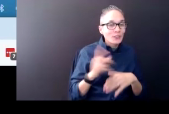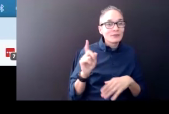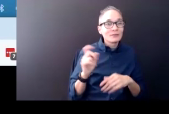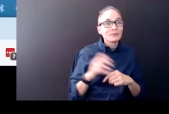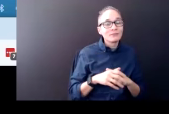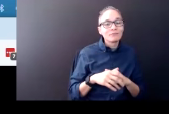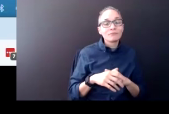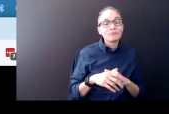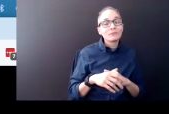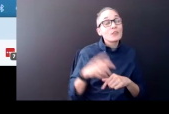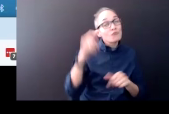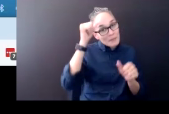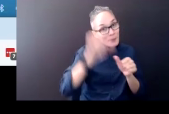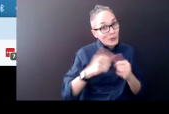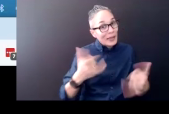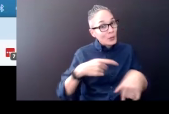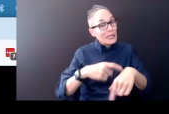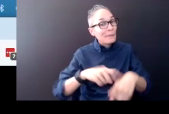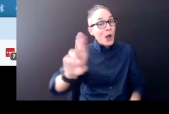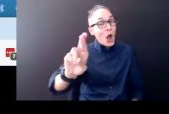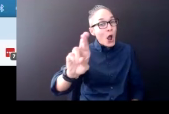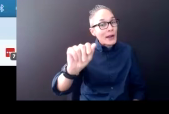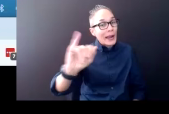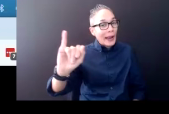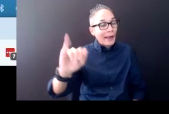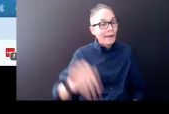Yeah. Remember, this is RAI.